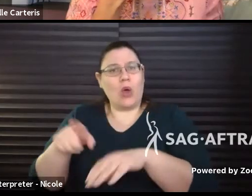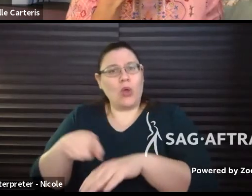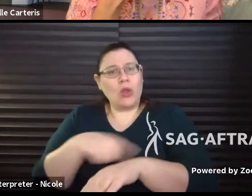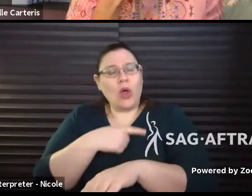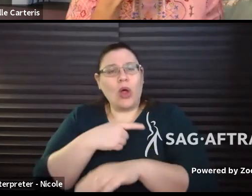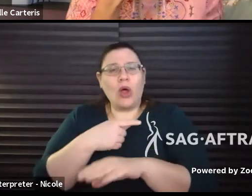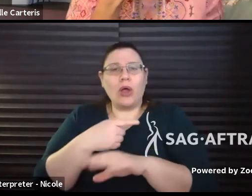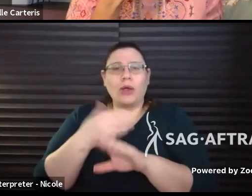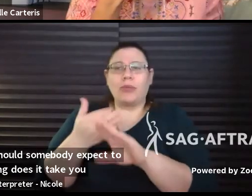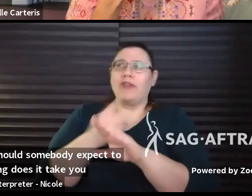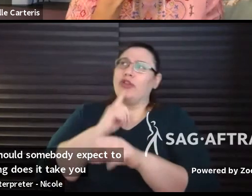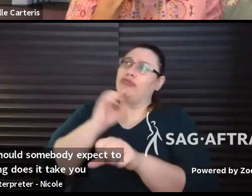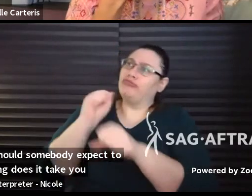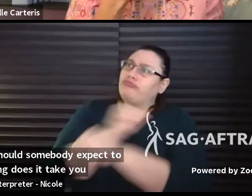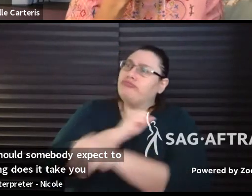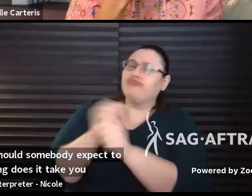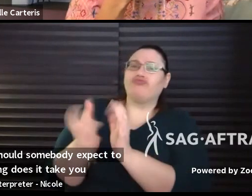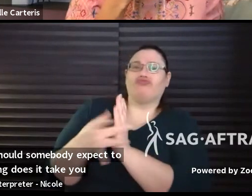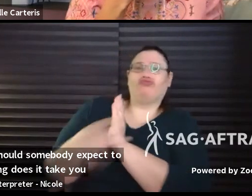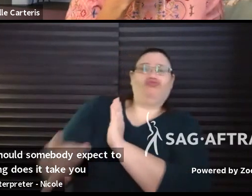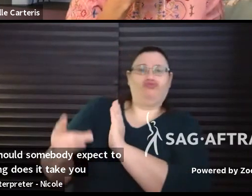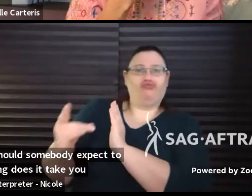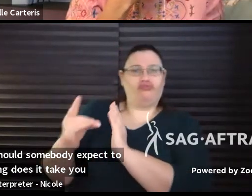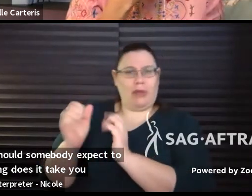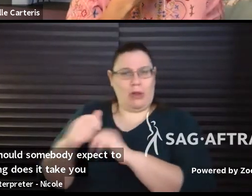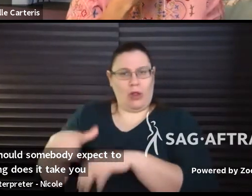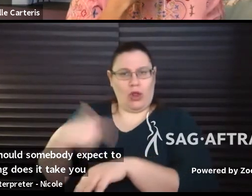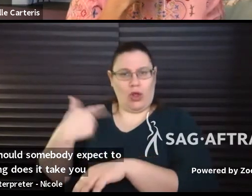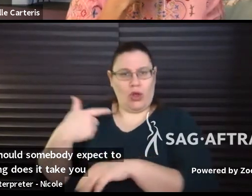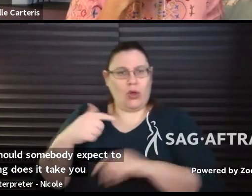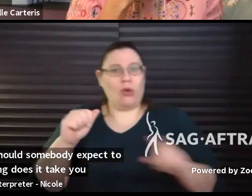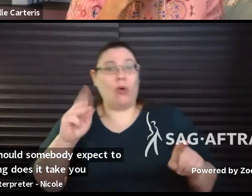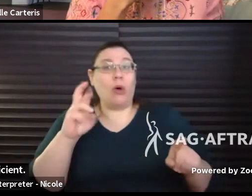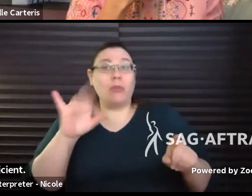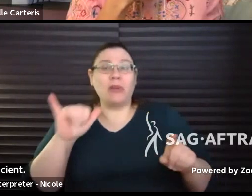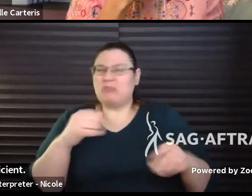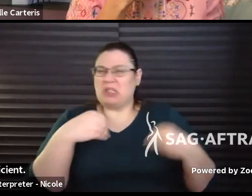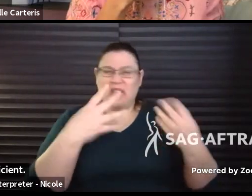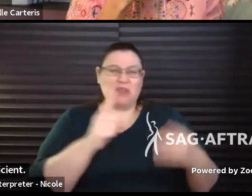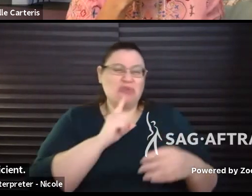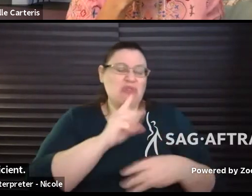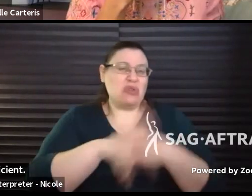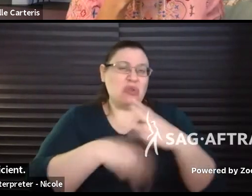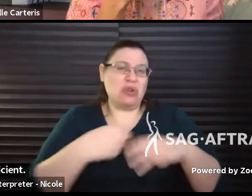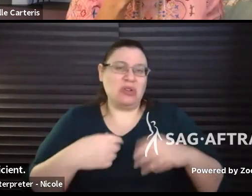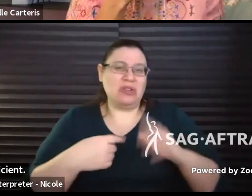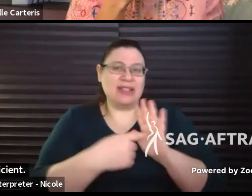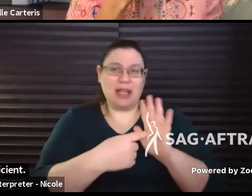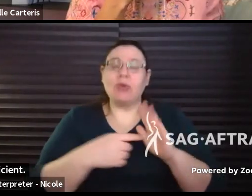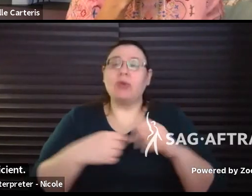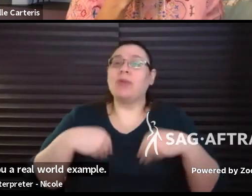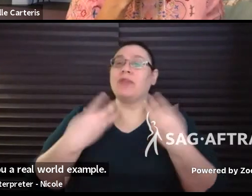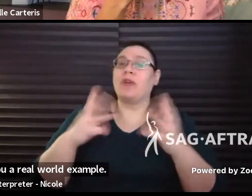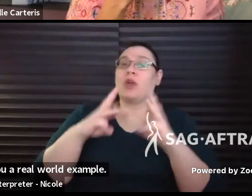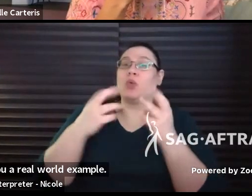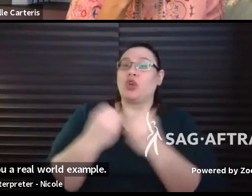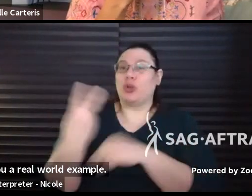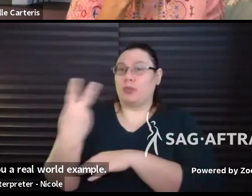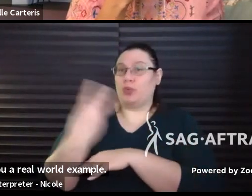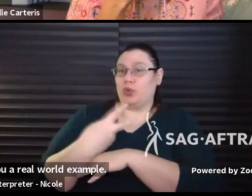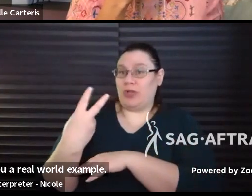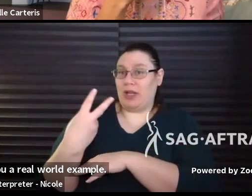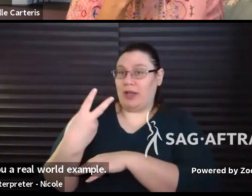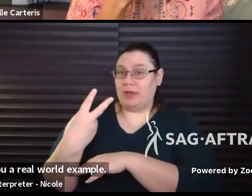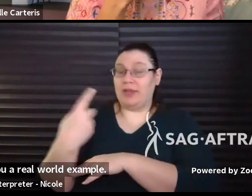proficient? So I can give you a really real world example. We've done these 2-day workshops where the first day is dedicated entirely